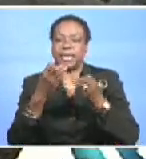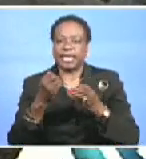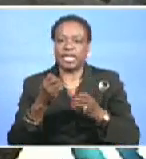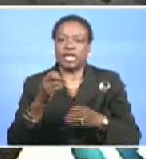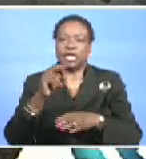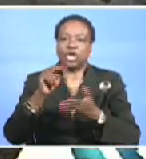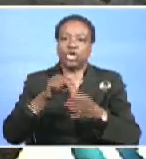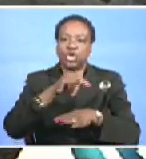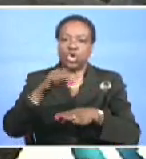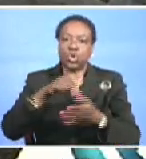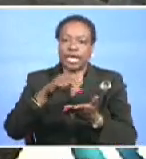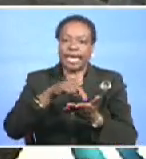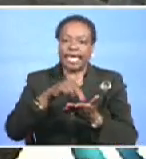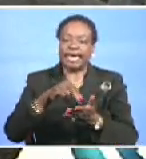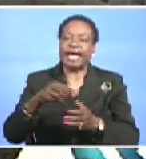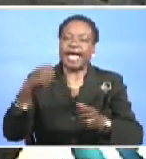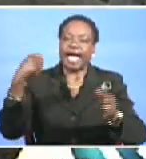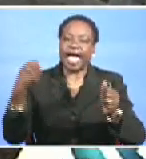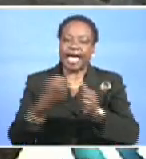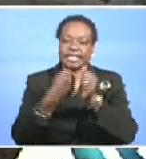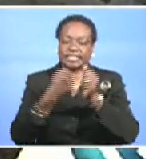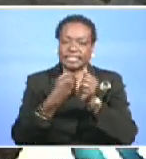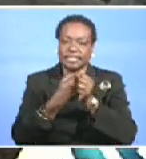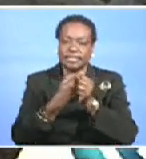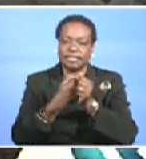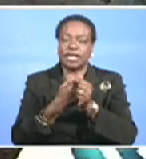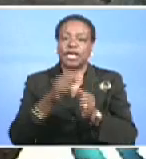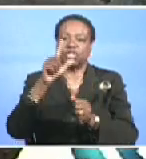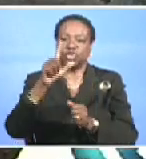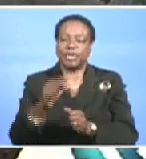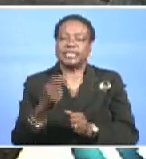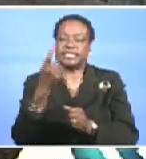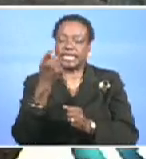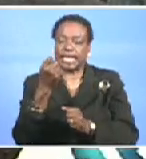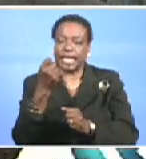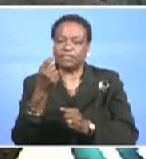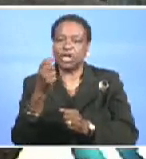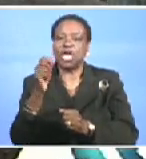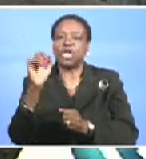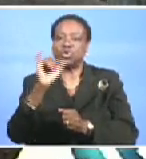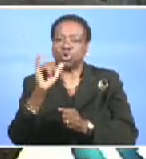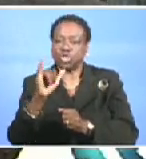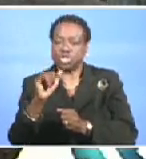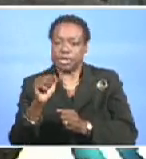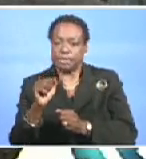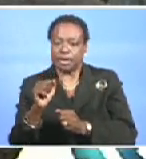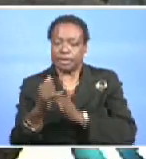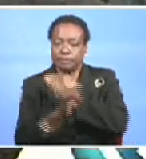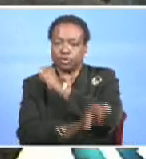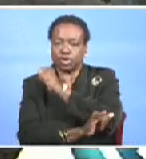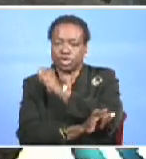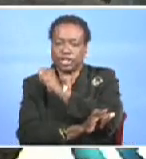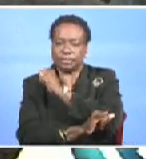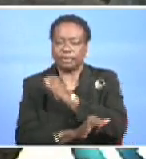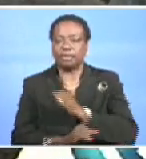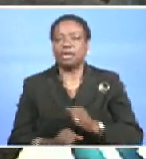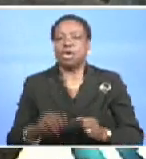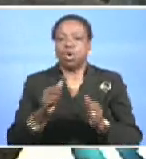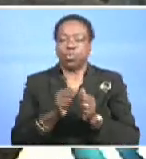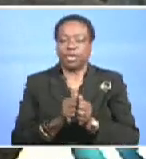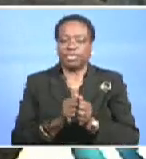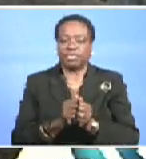in 2011 in Fukushima, and it is imperative that potentially